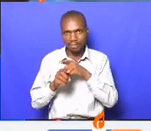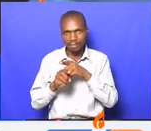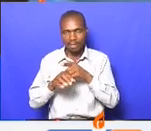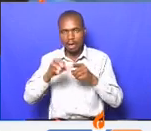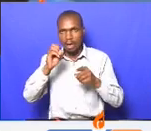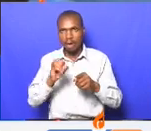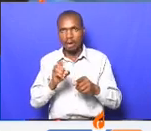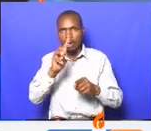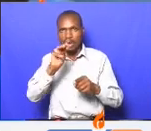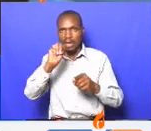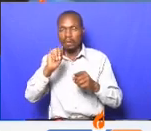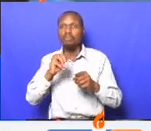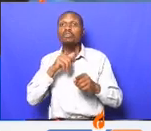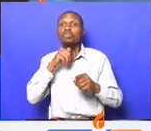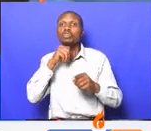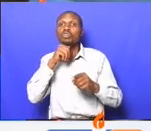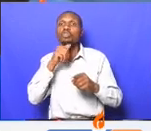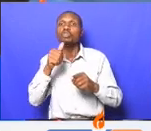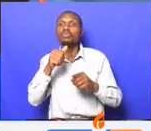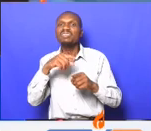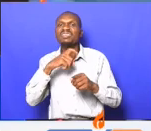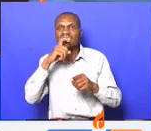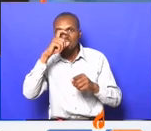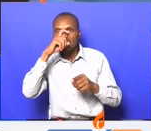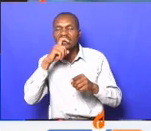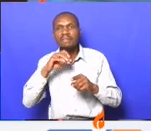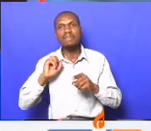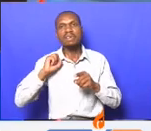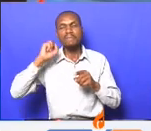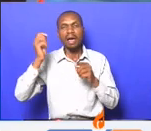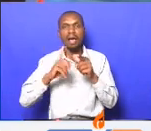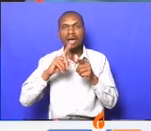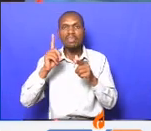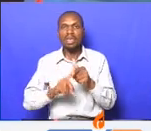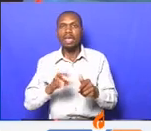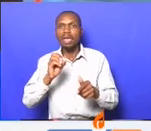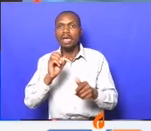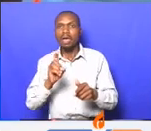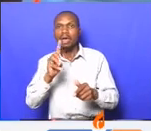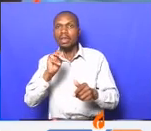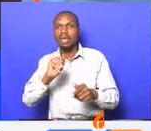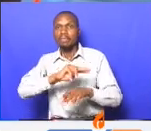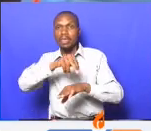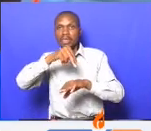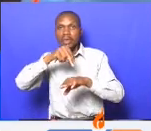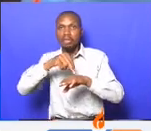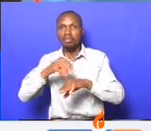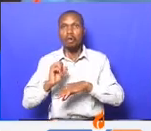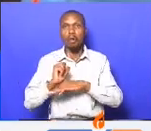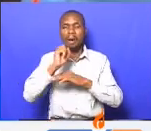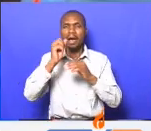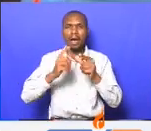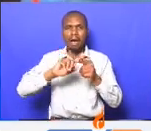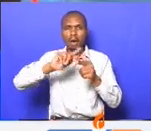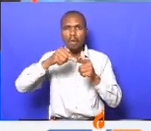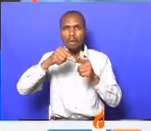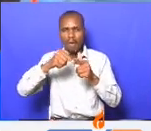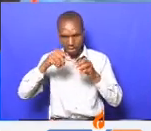ODM is not a selfish party. ODM is a national party, and when a